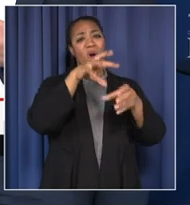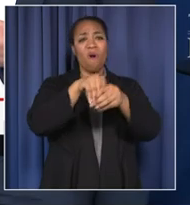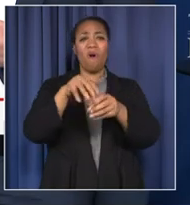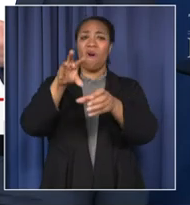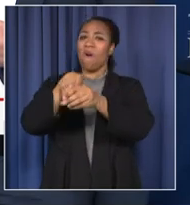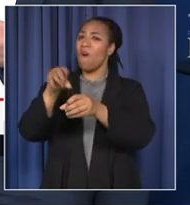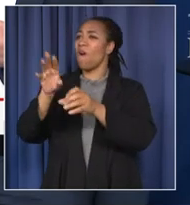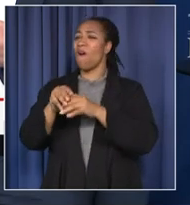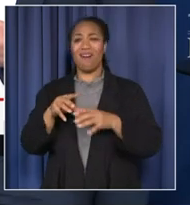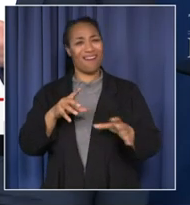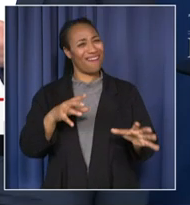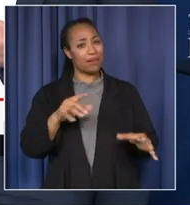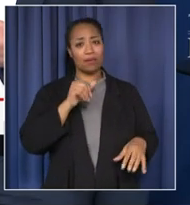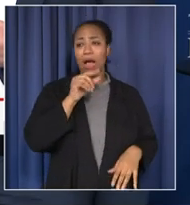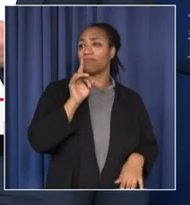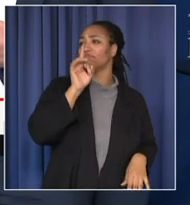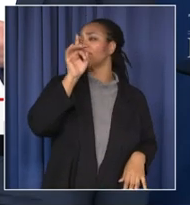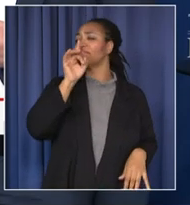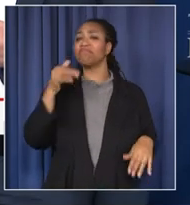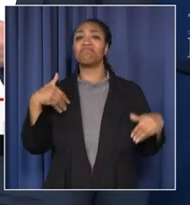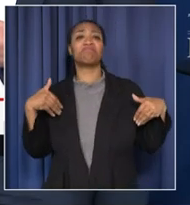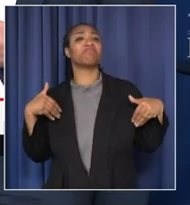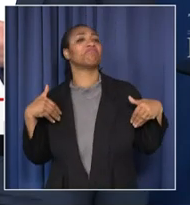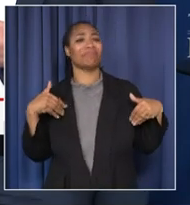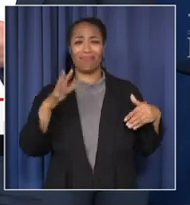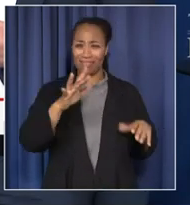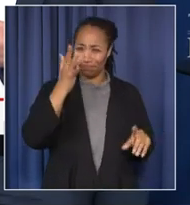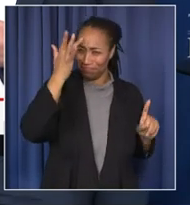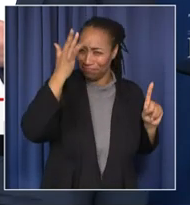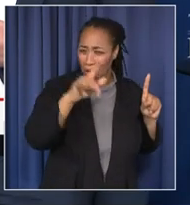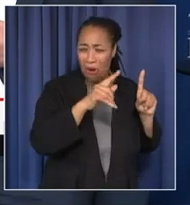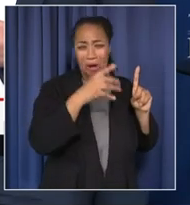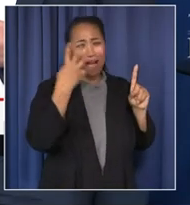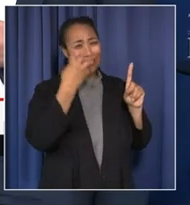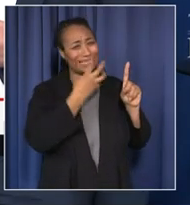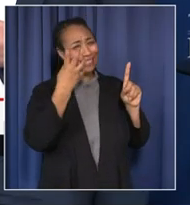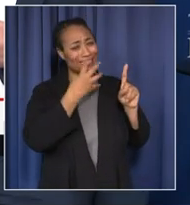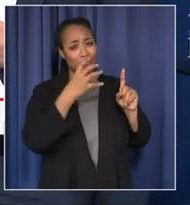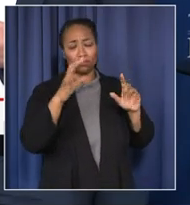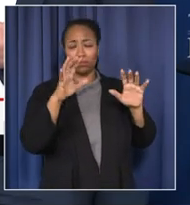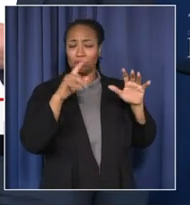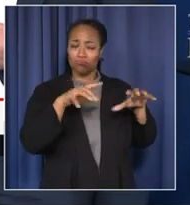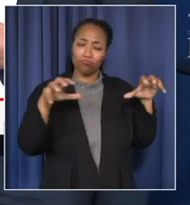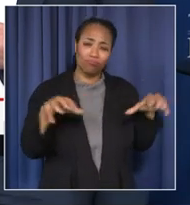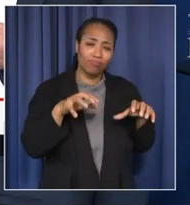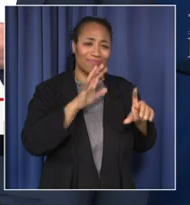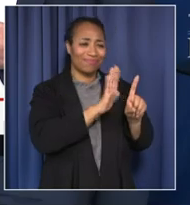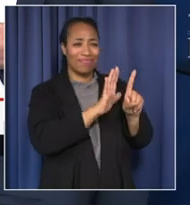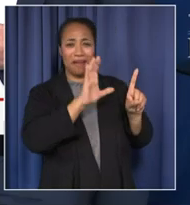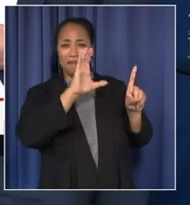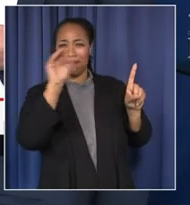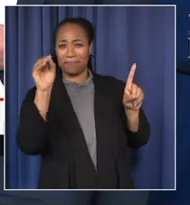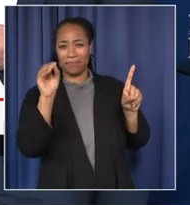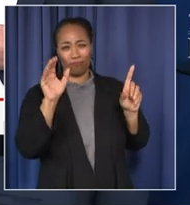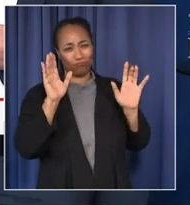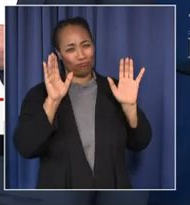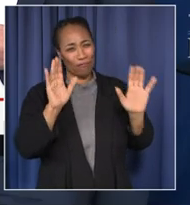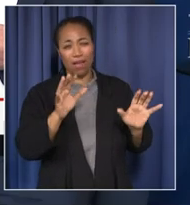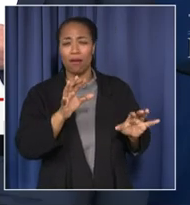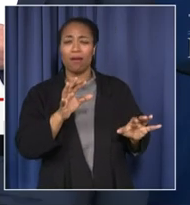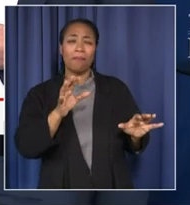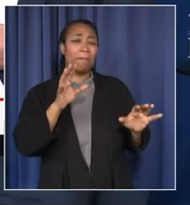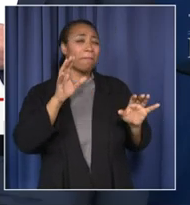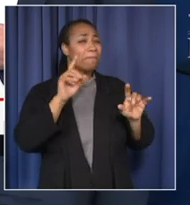worked and he's smart. Like, he built a great company, and so I think we've just been honored to have his leadership.